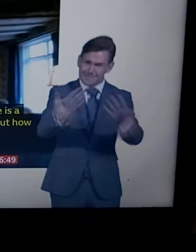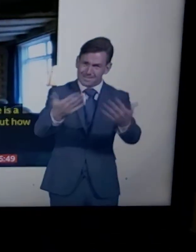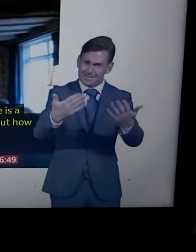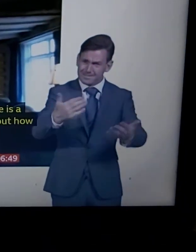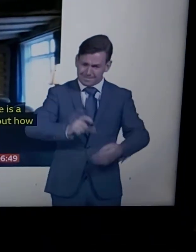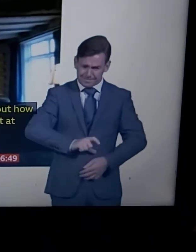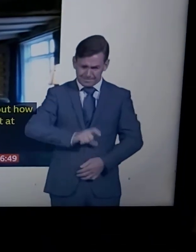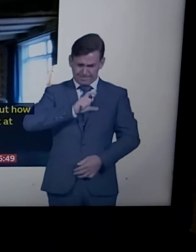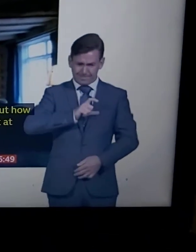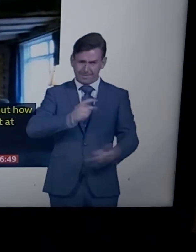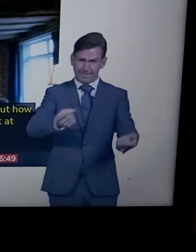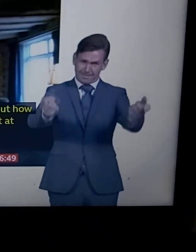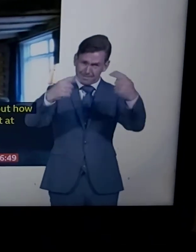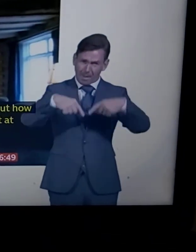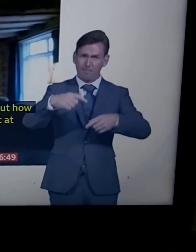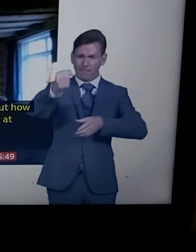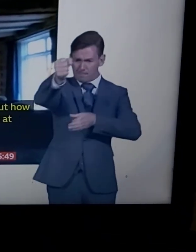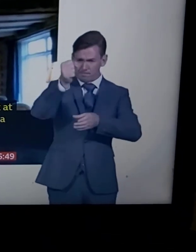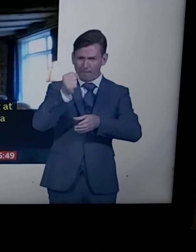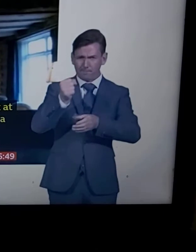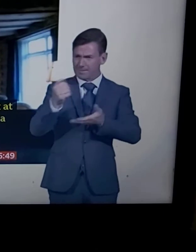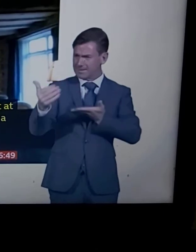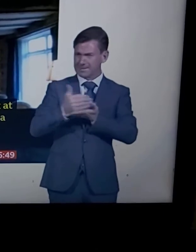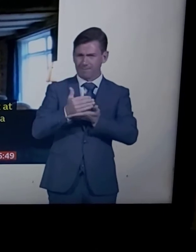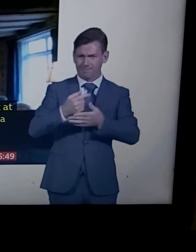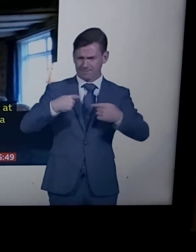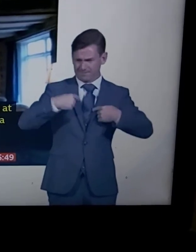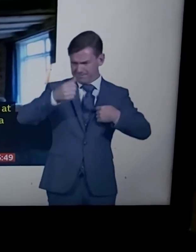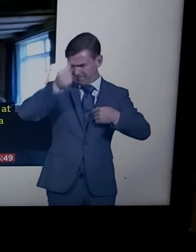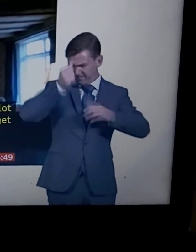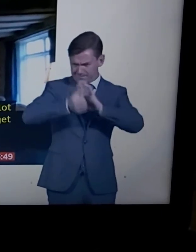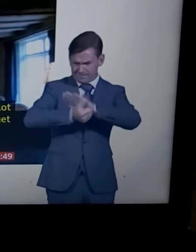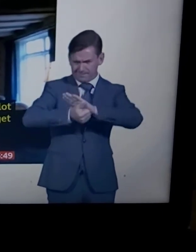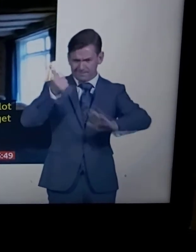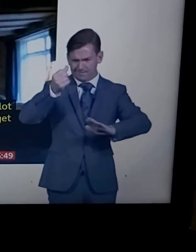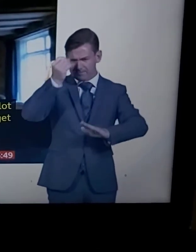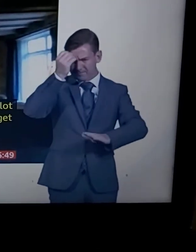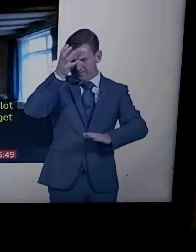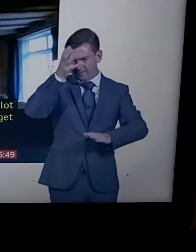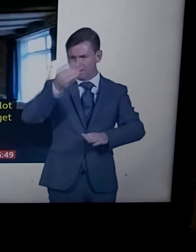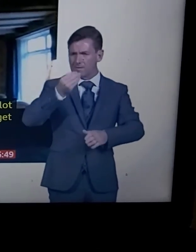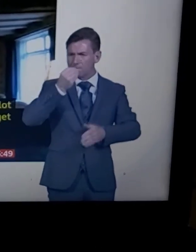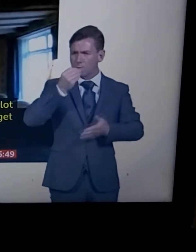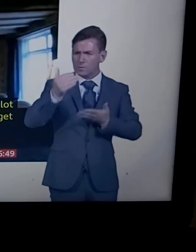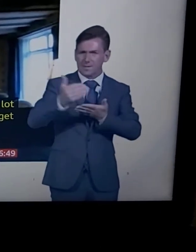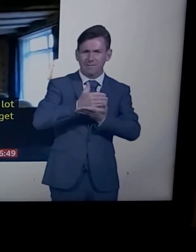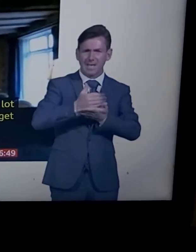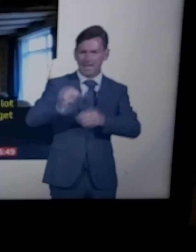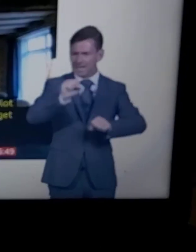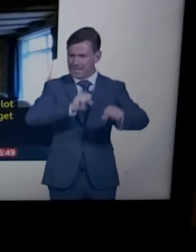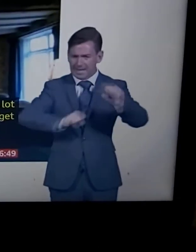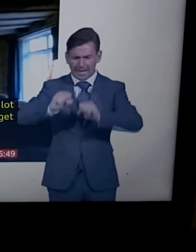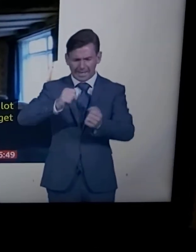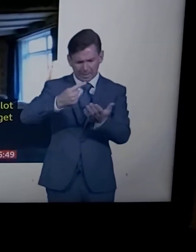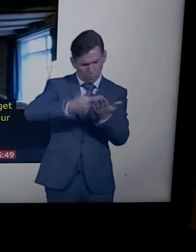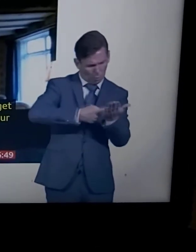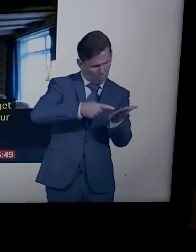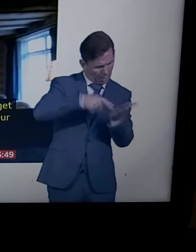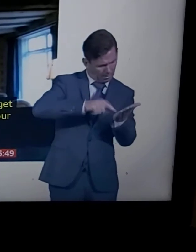they are safe spaces. We are experts in food safety and customer safety. We've got these new cleaning protocols. And so, you know, if we can